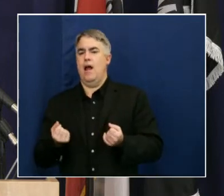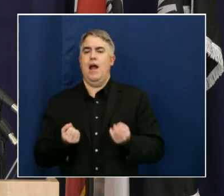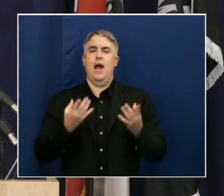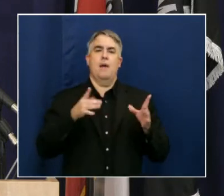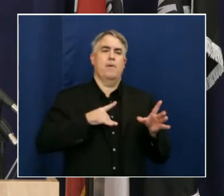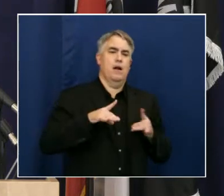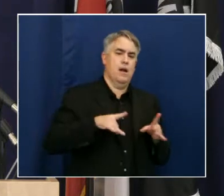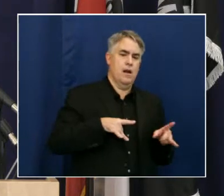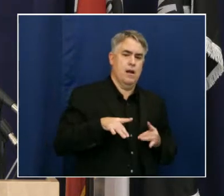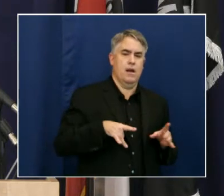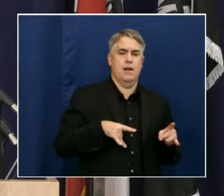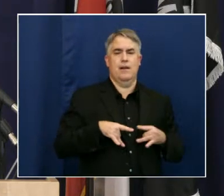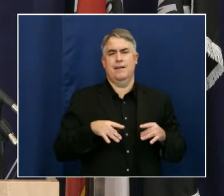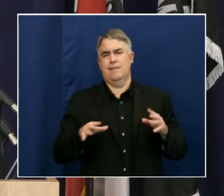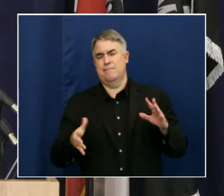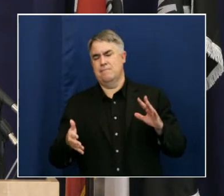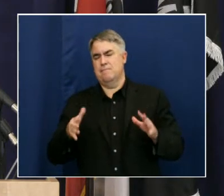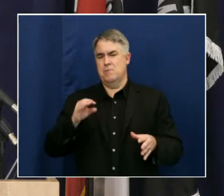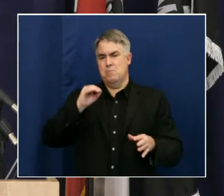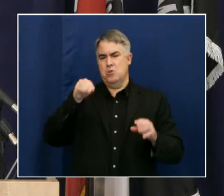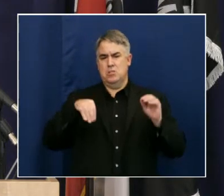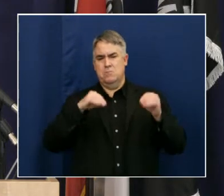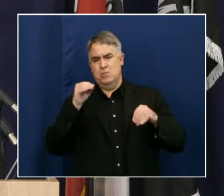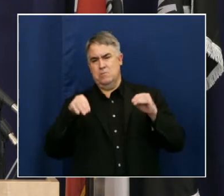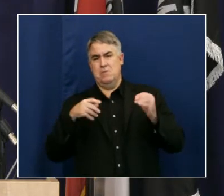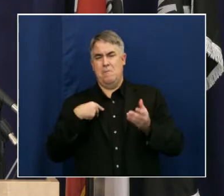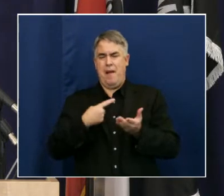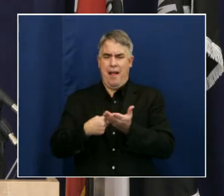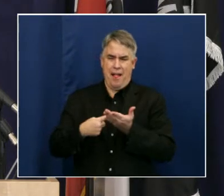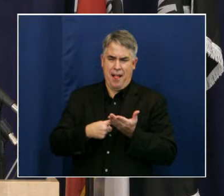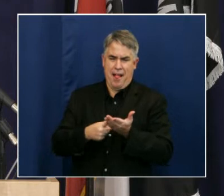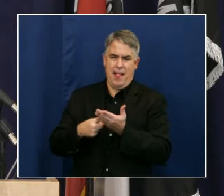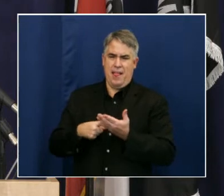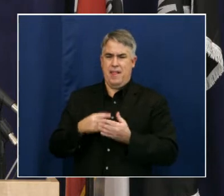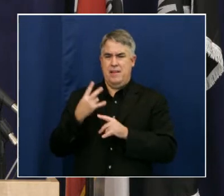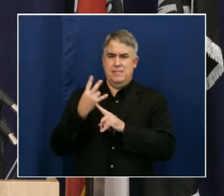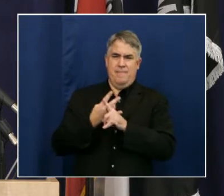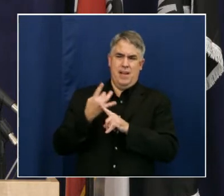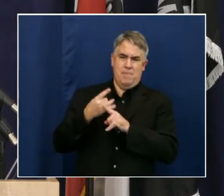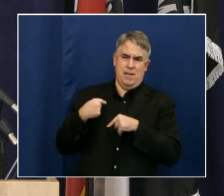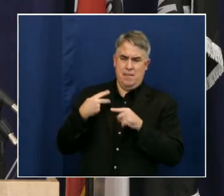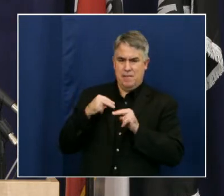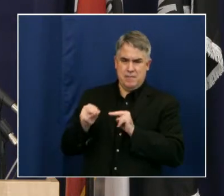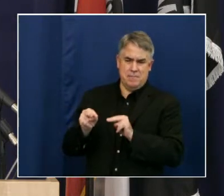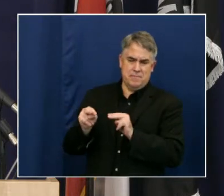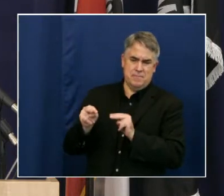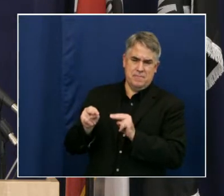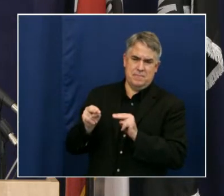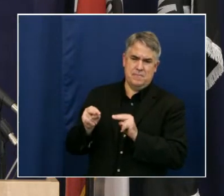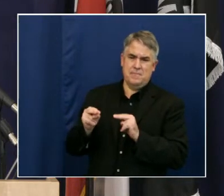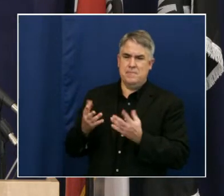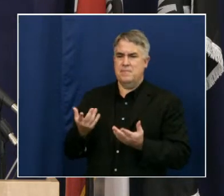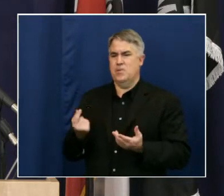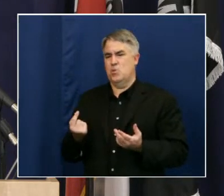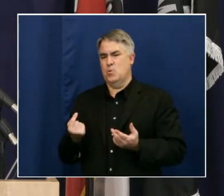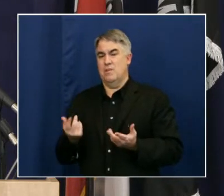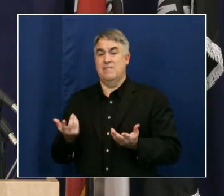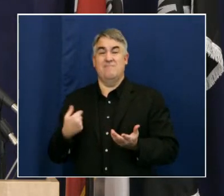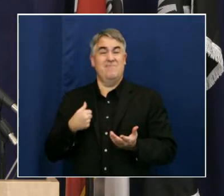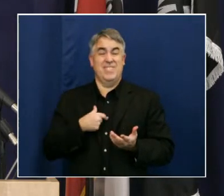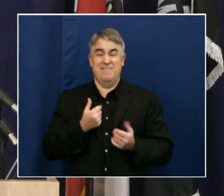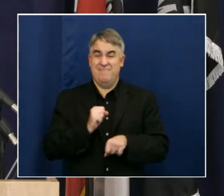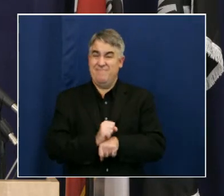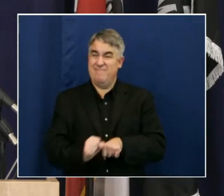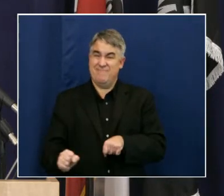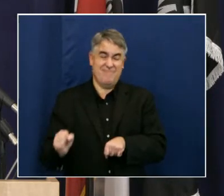months now. And as a county, we are doing everything we can within our power as a county public health agency, which